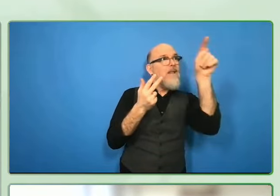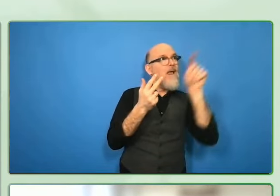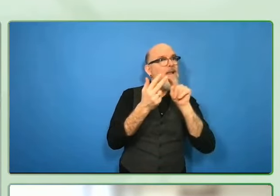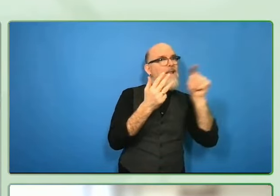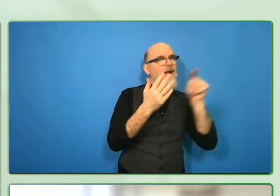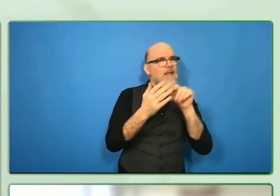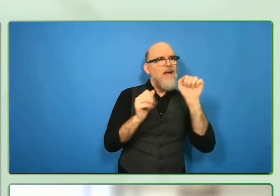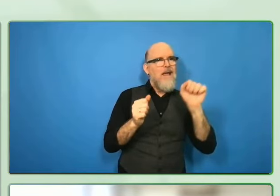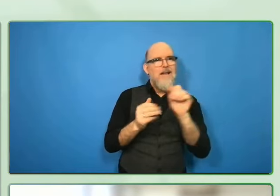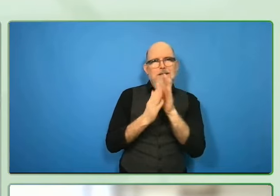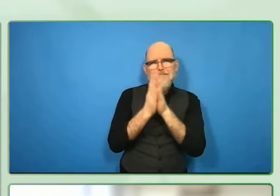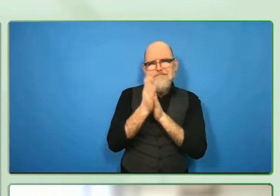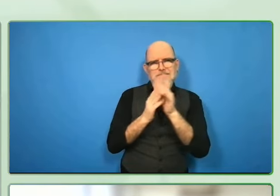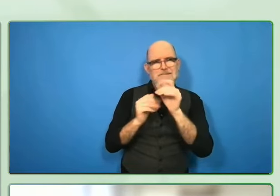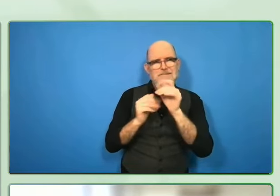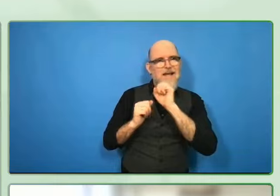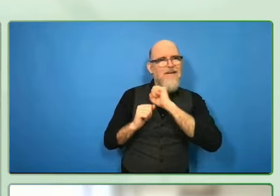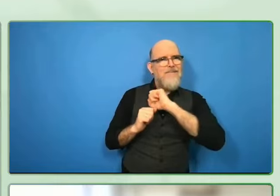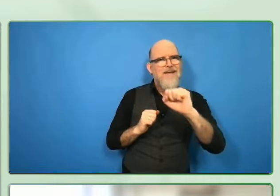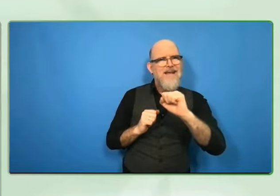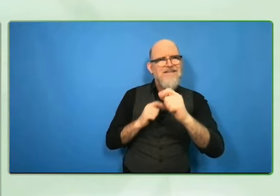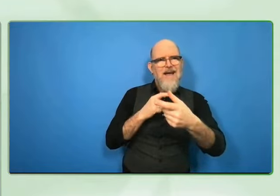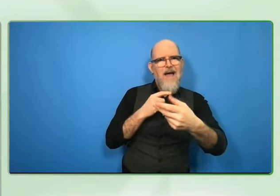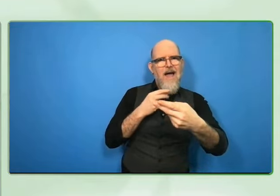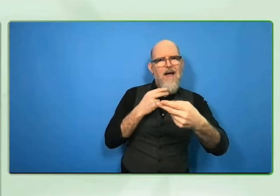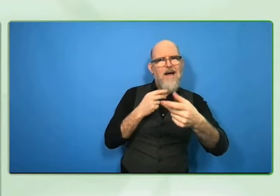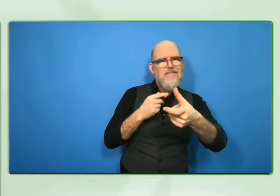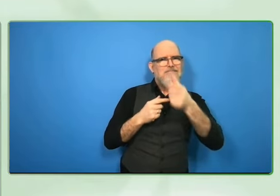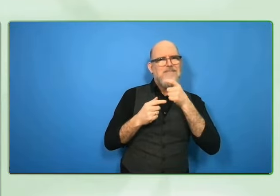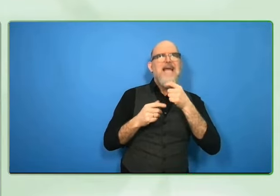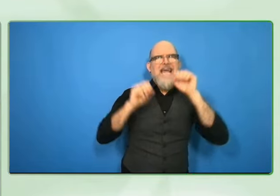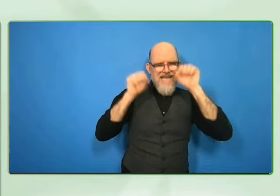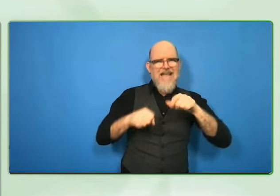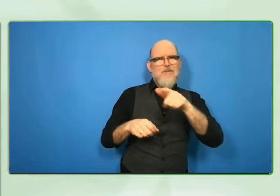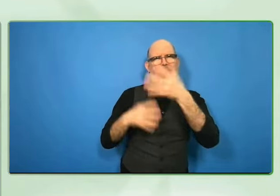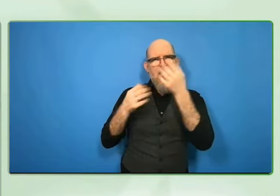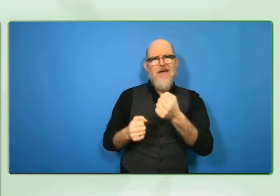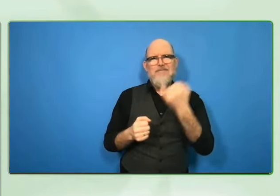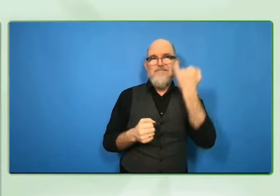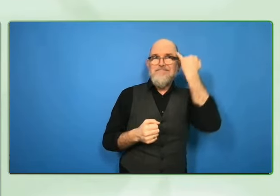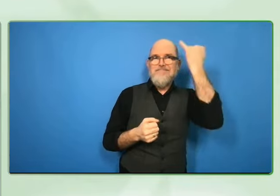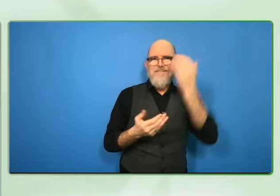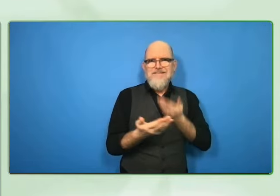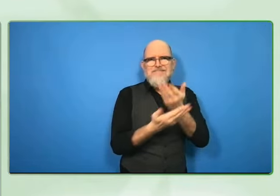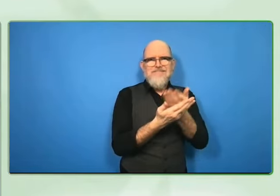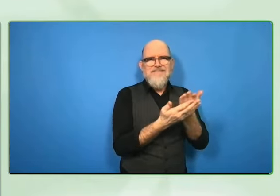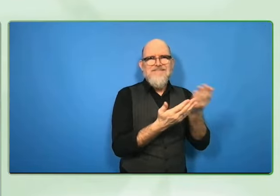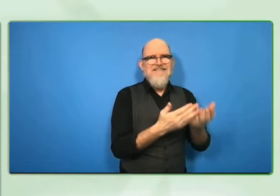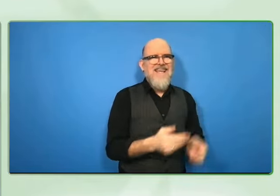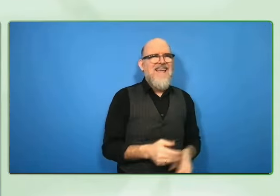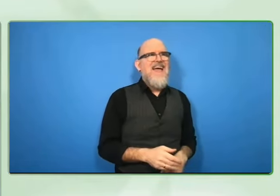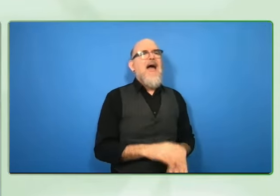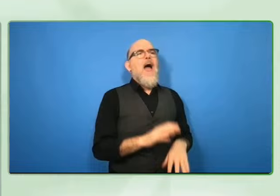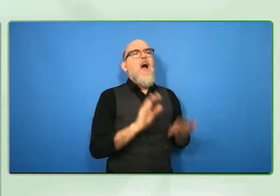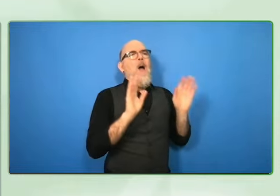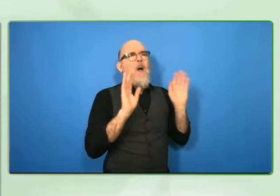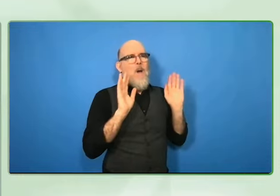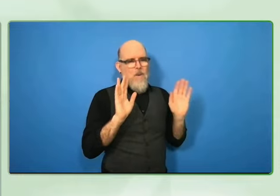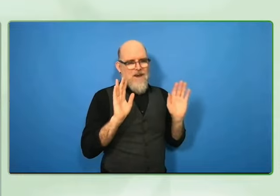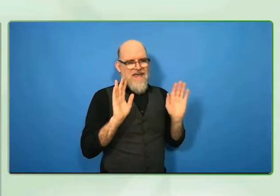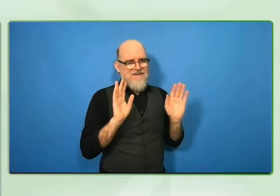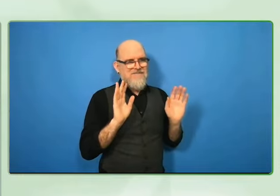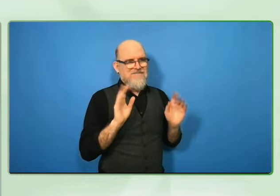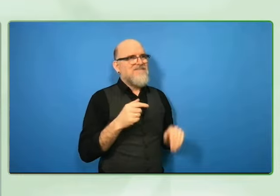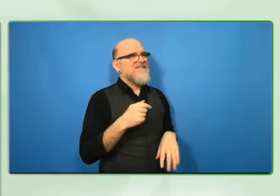Yes. At least one. No. I would say, from my perspective as an EBRG leader, Susan, all the 9